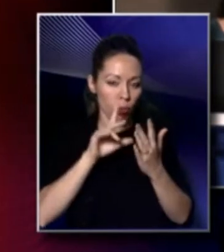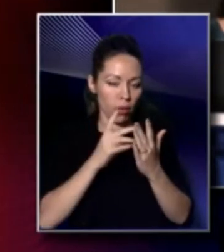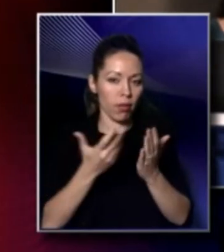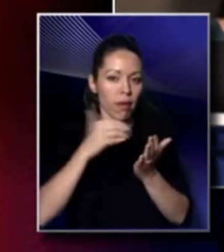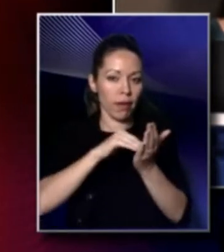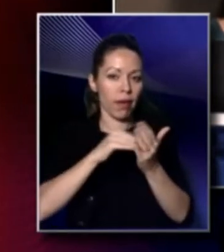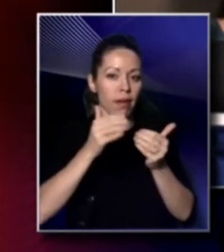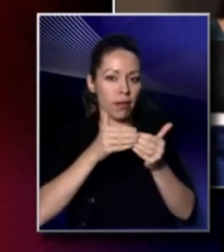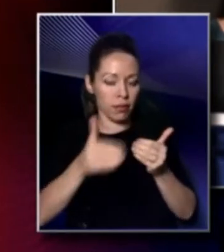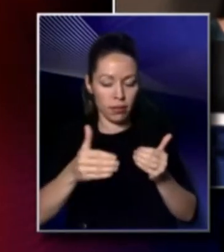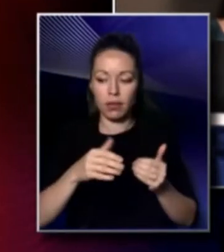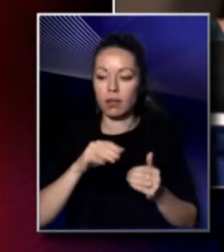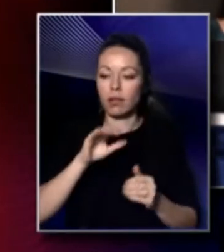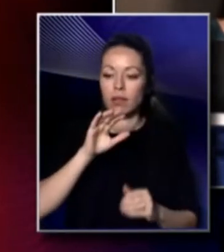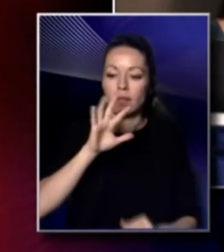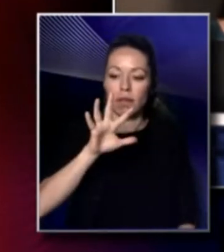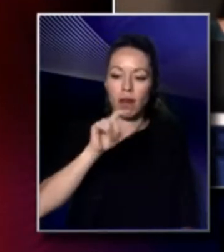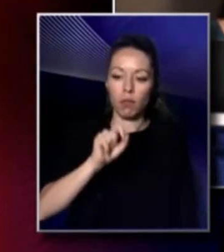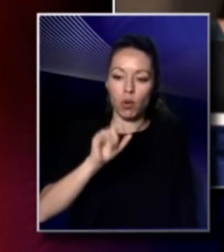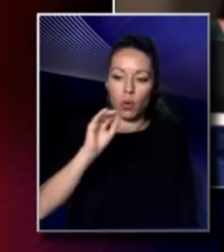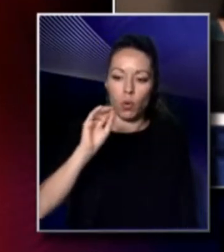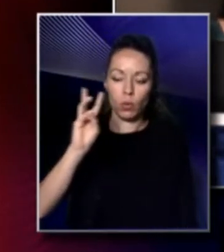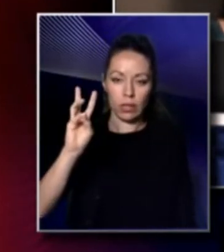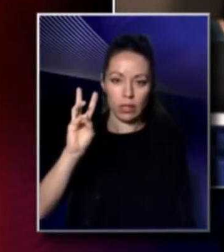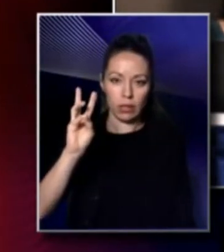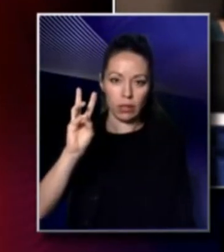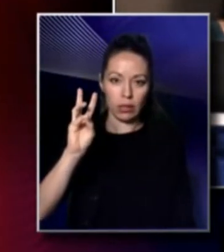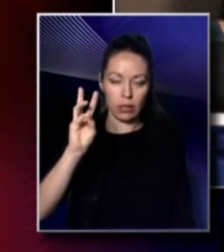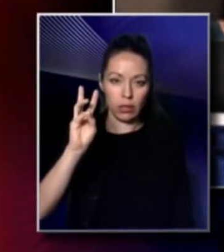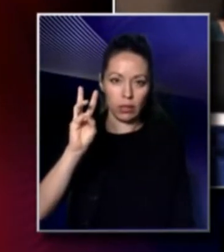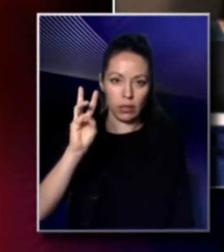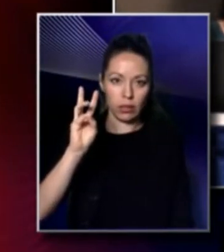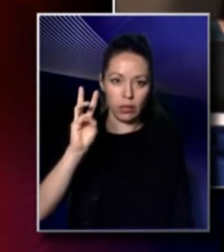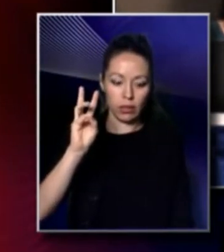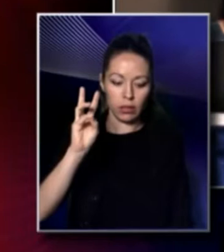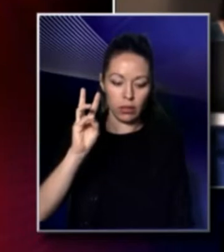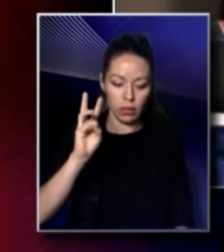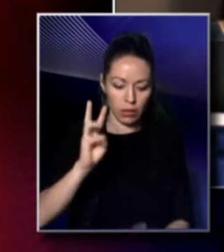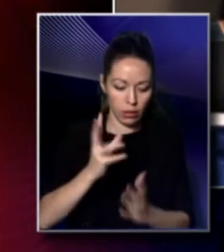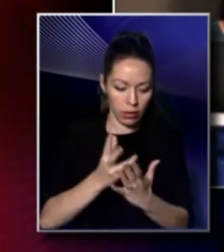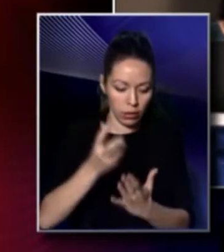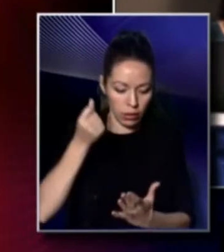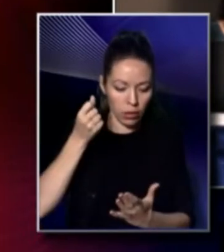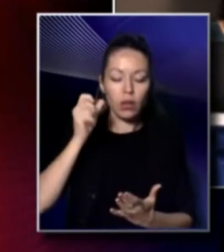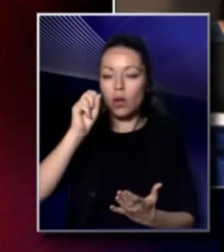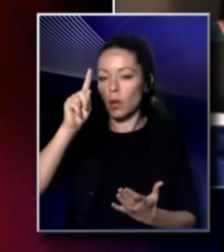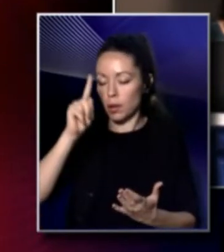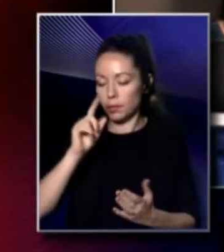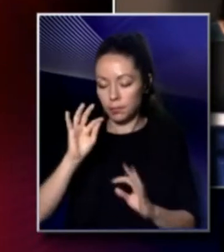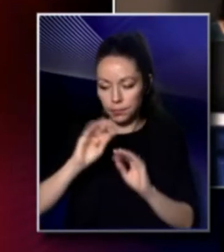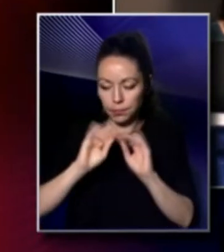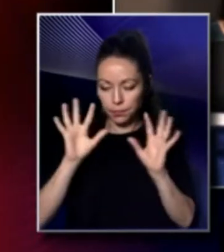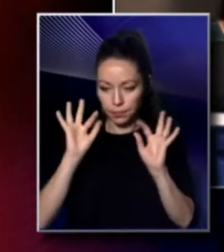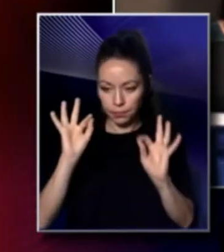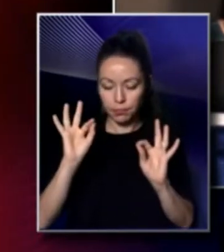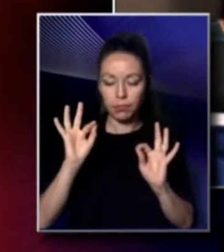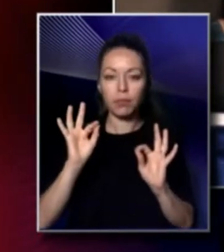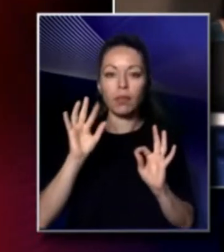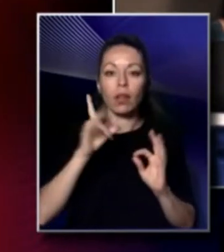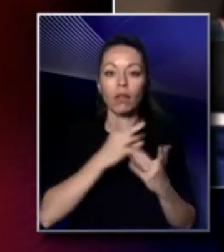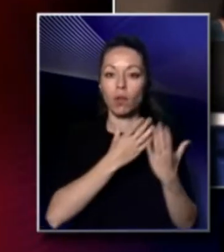Okay, my interest was in 5.06, so it's being pulled off the consent. Okay, just Correct. double checking. So we have a